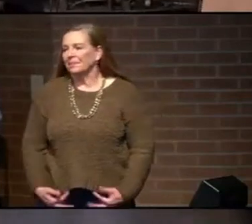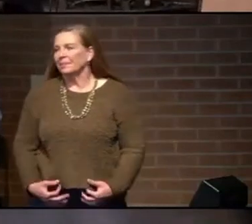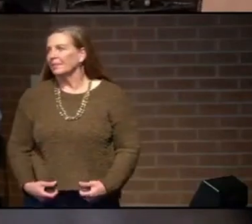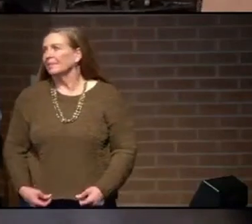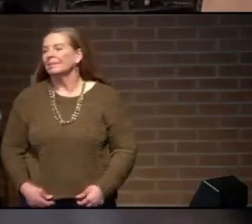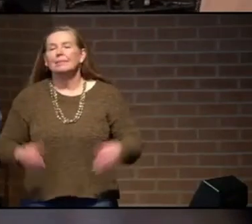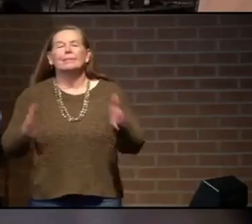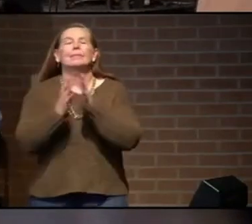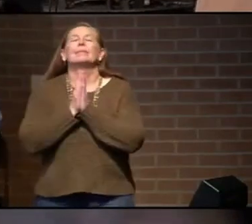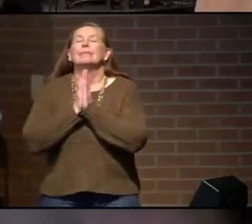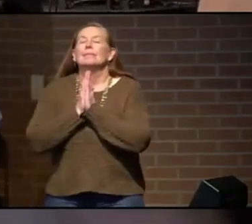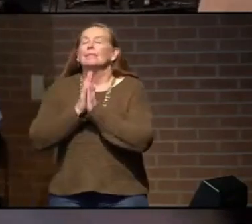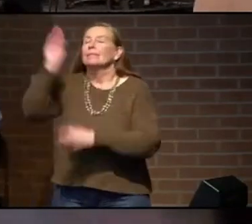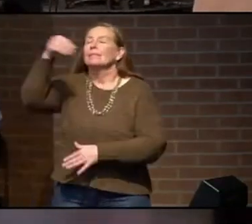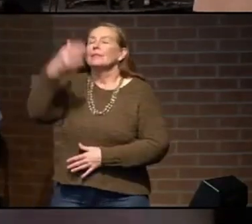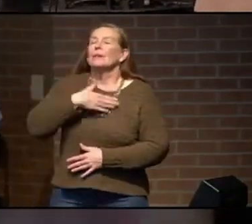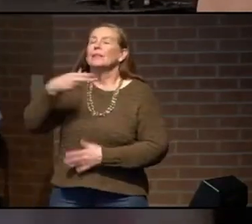A loving and gracious and holy God,